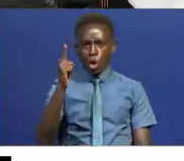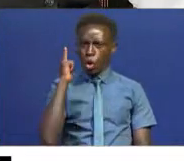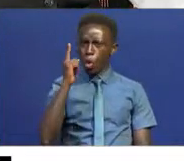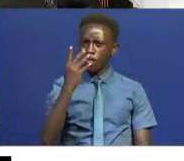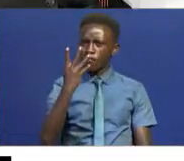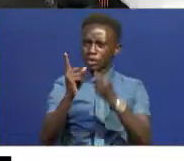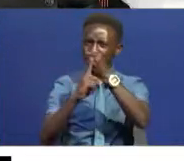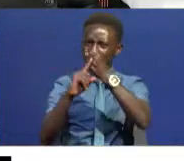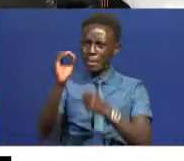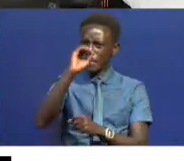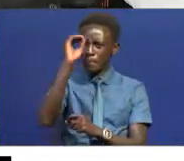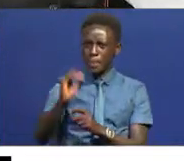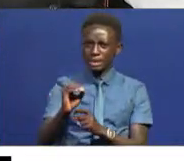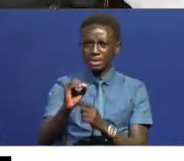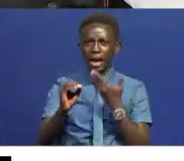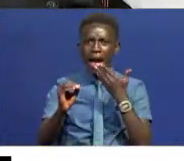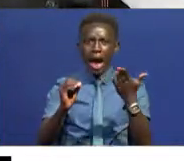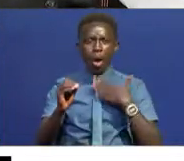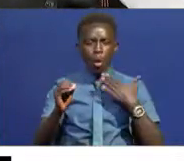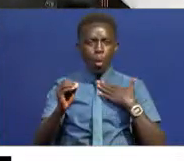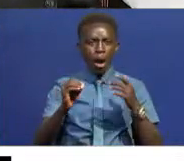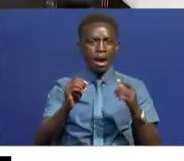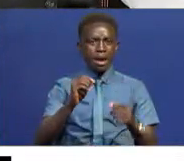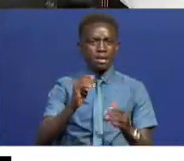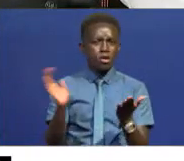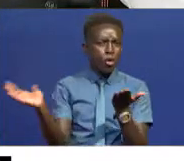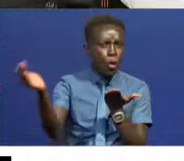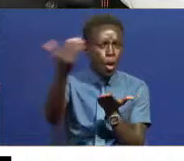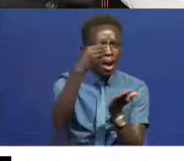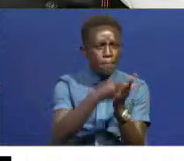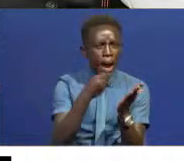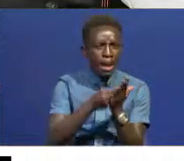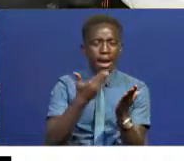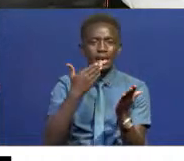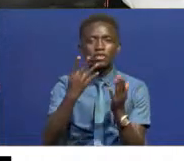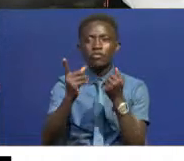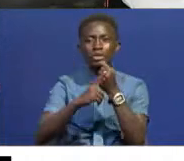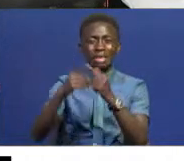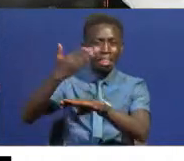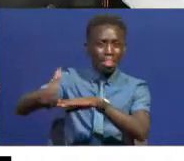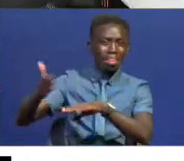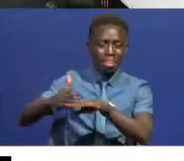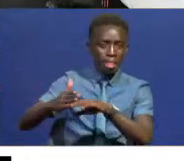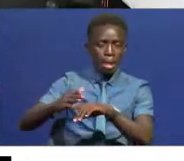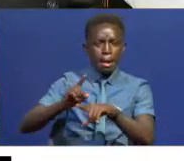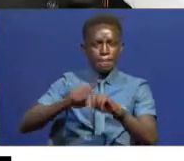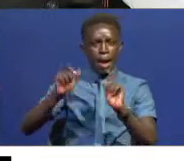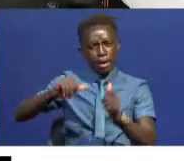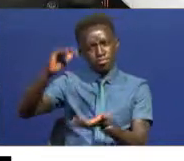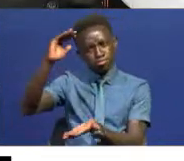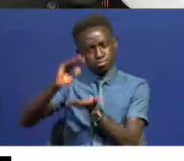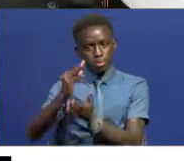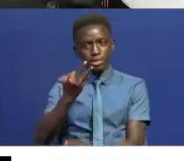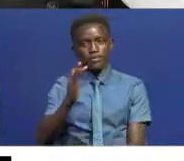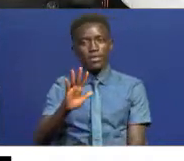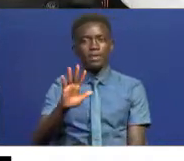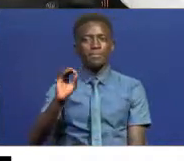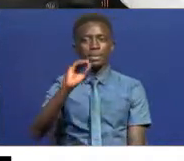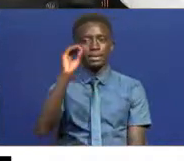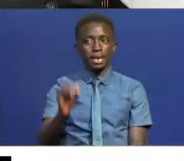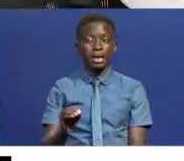in revenue to 35% in revenue by 2027. At the same time, the president says the